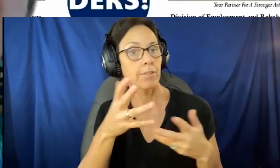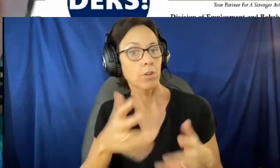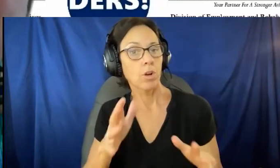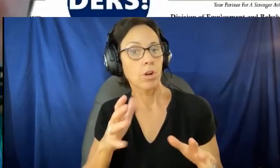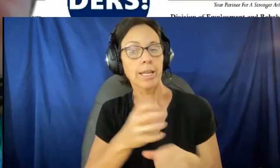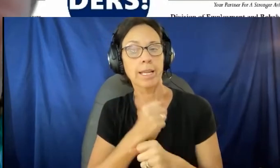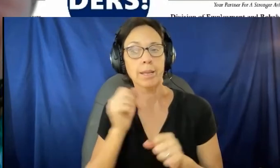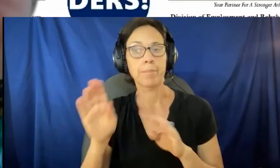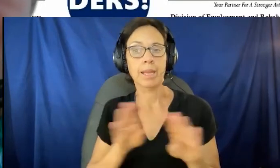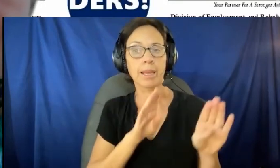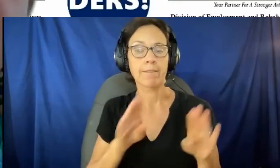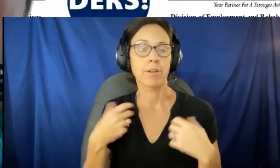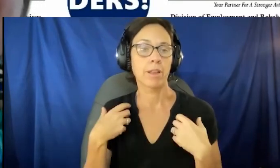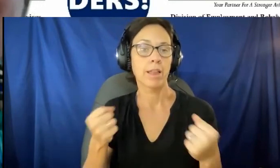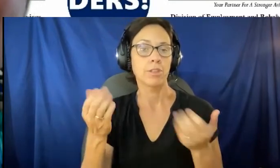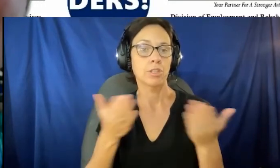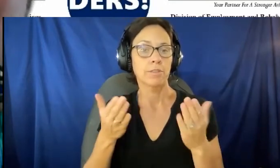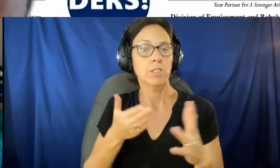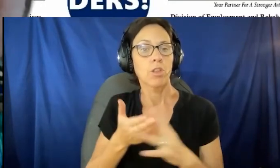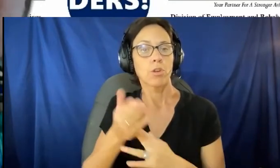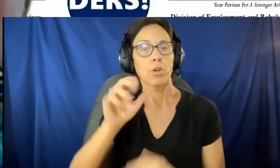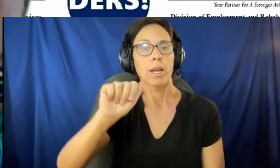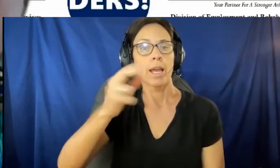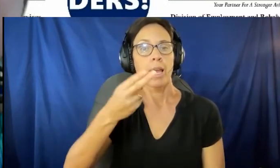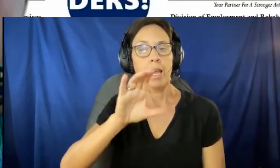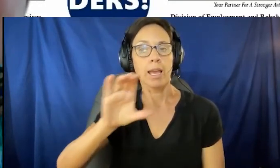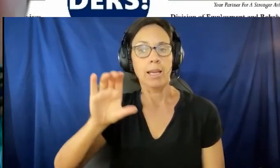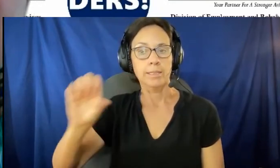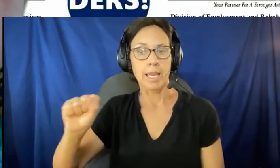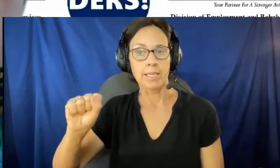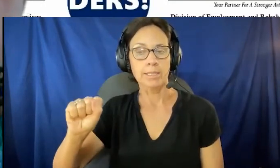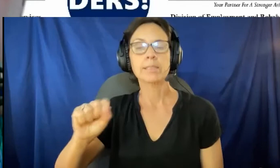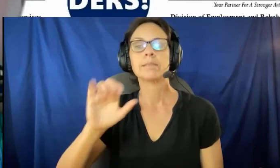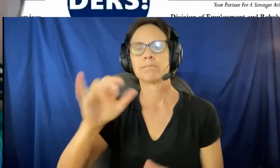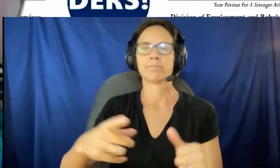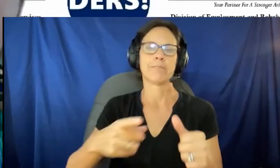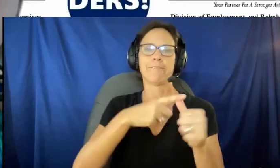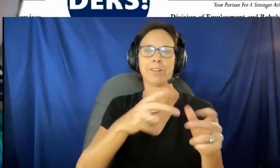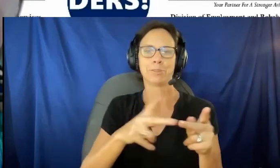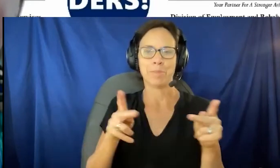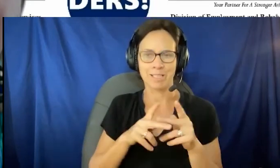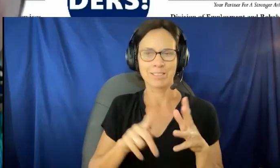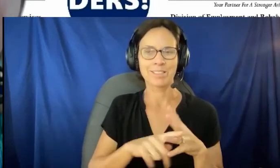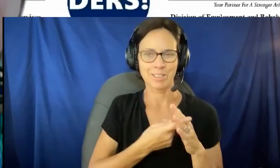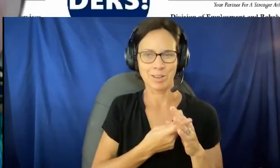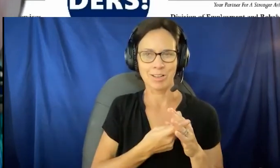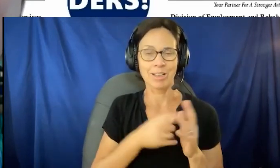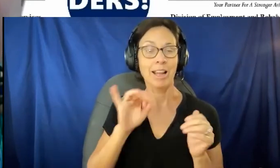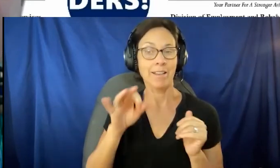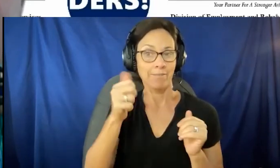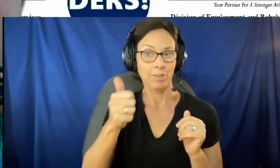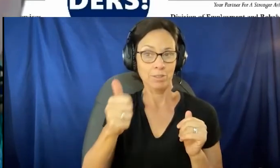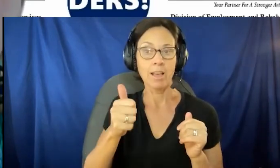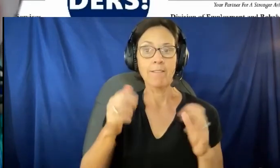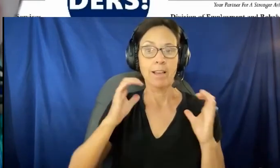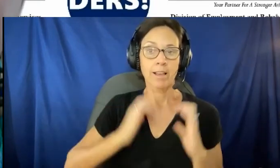services through Access, that would be the first place to start. If you are an Access